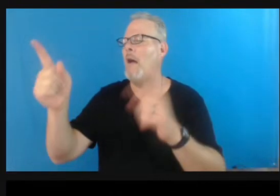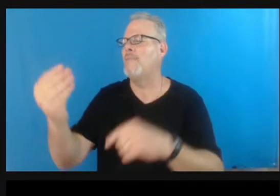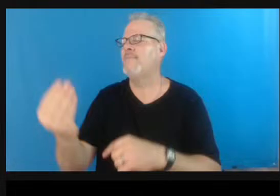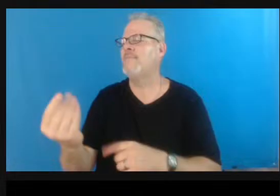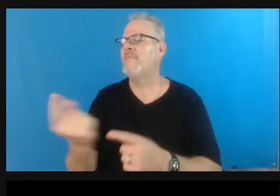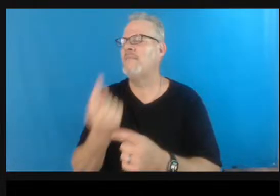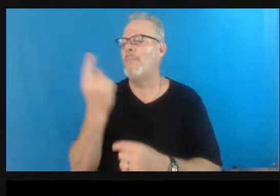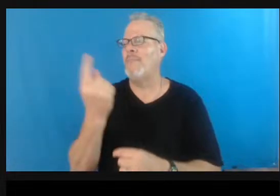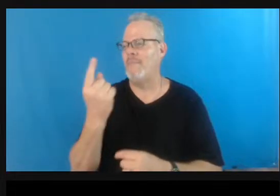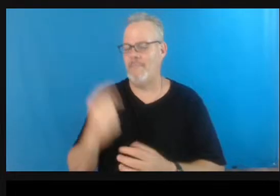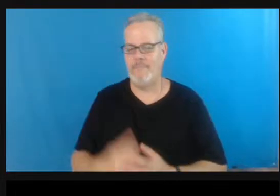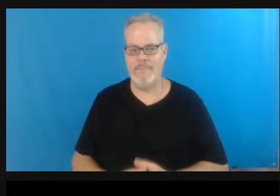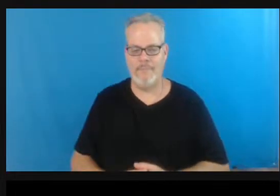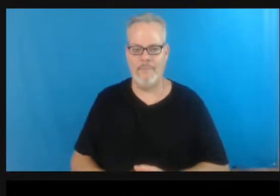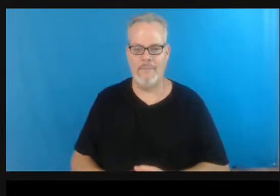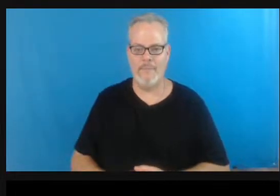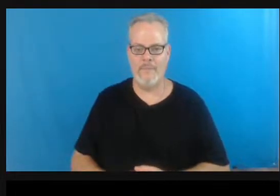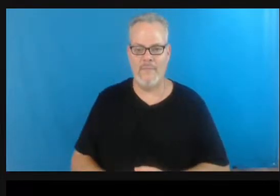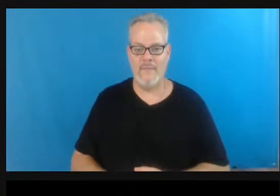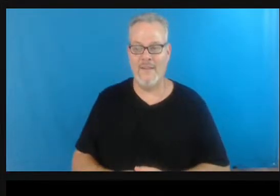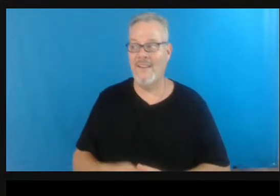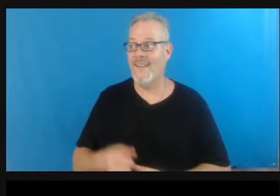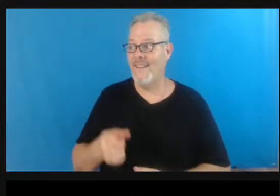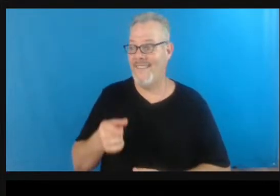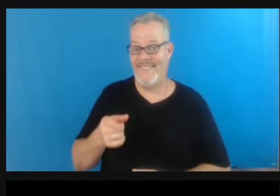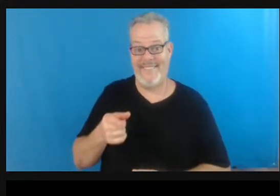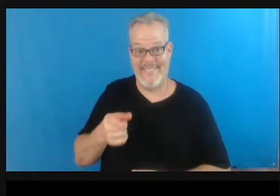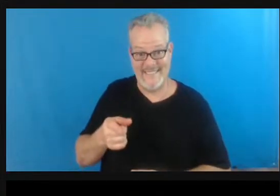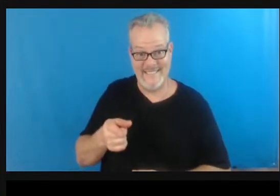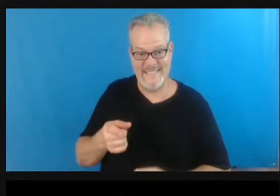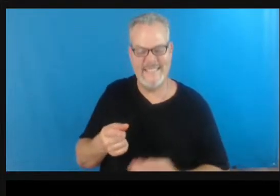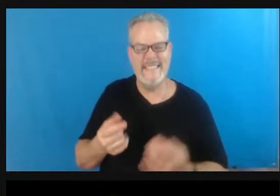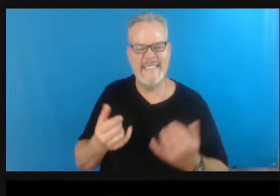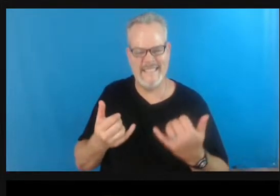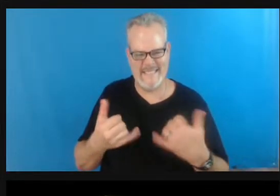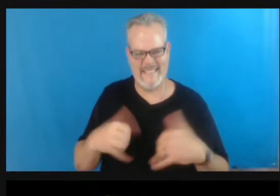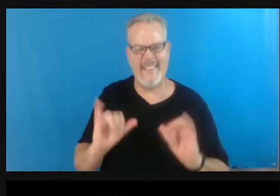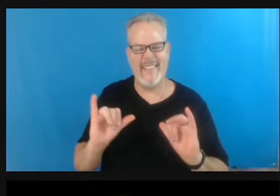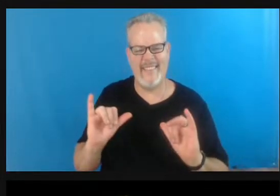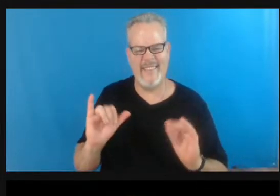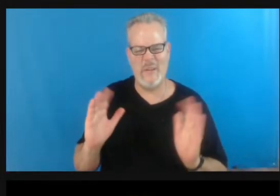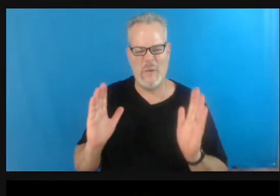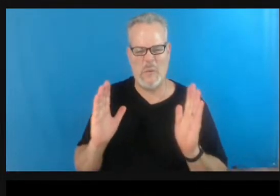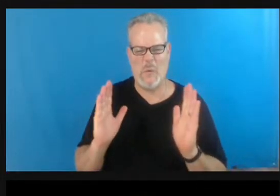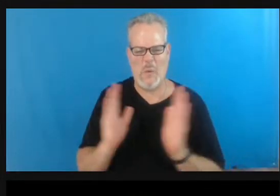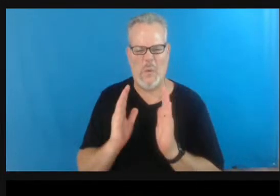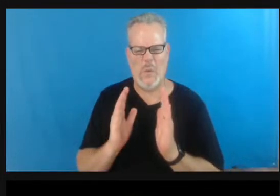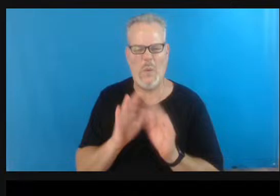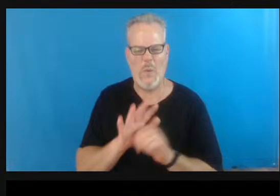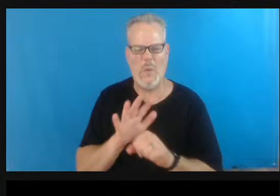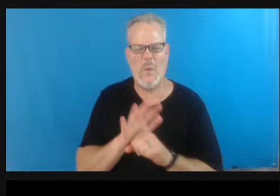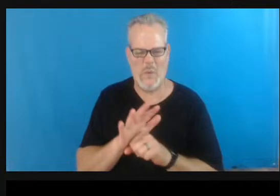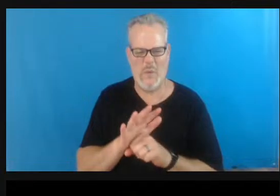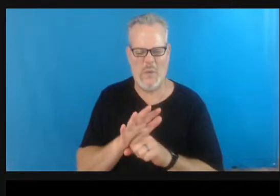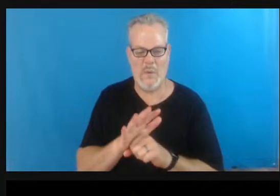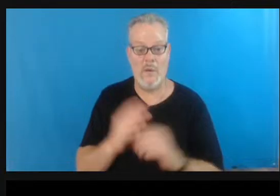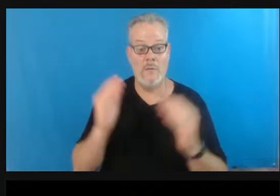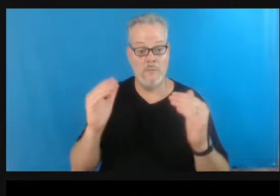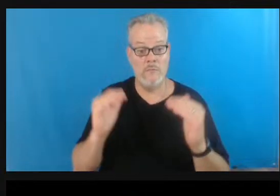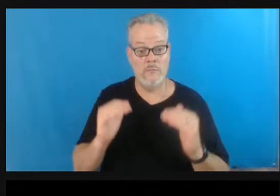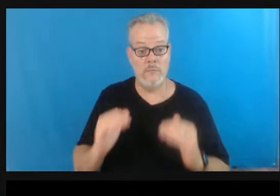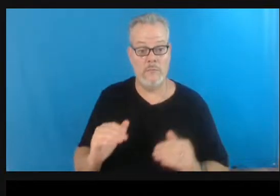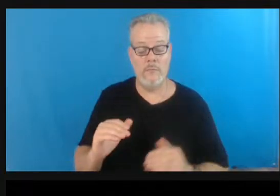shaking. But this is not one of those. It's still too small and just infrequent enough there. So coming to the next